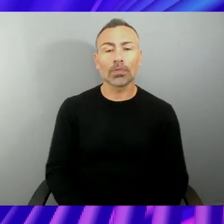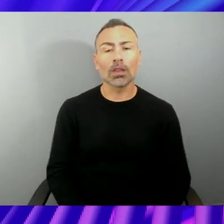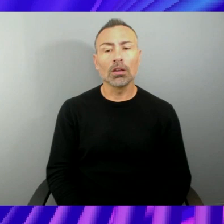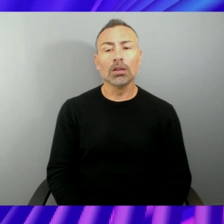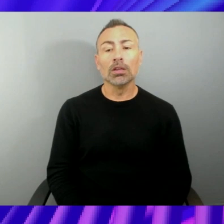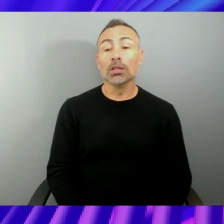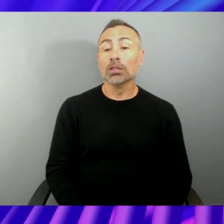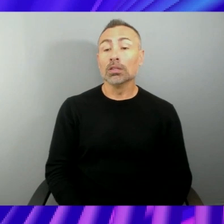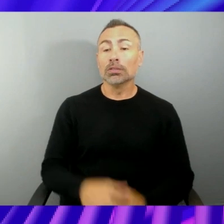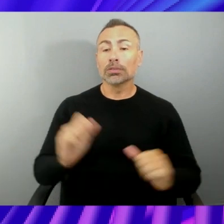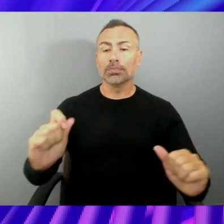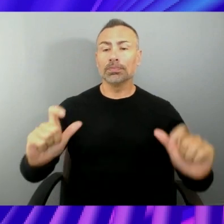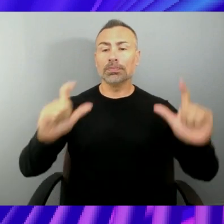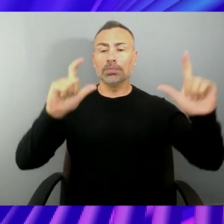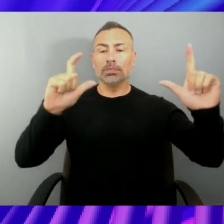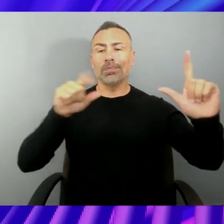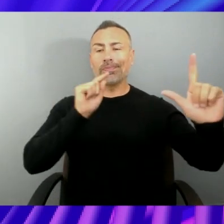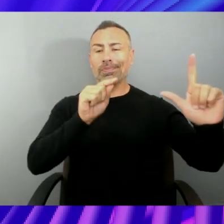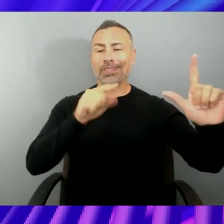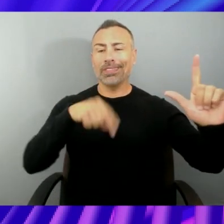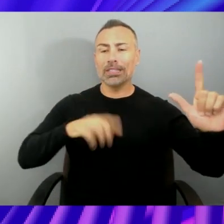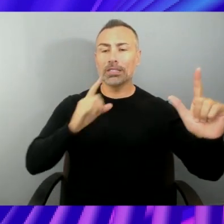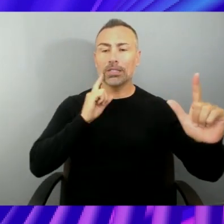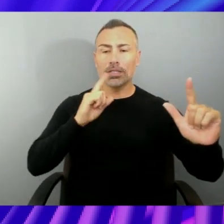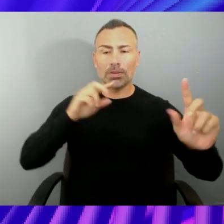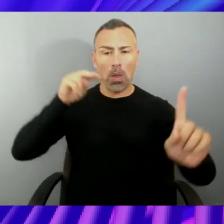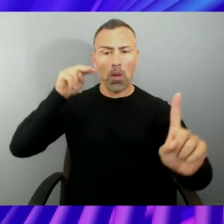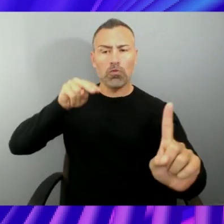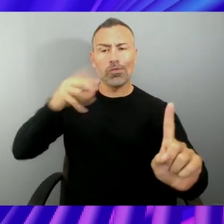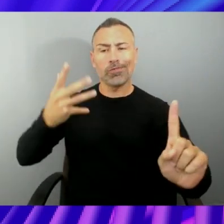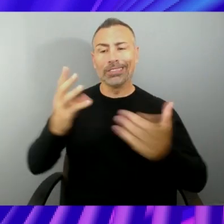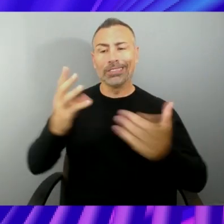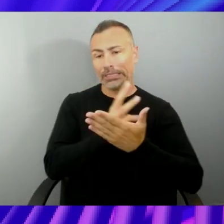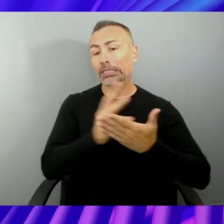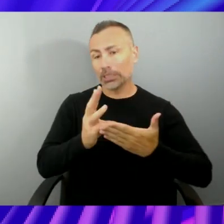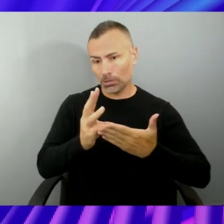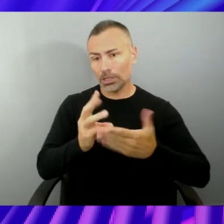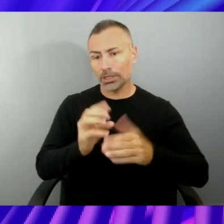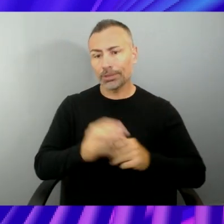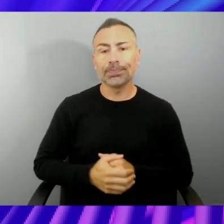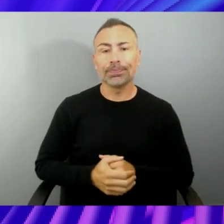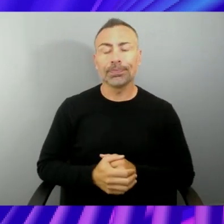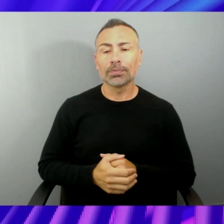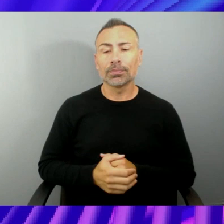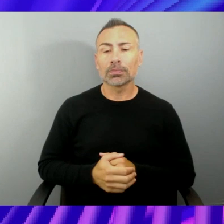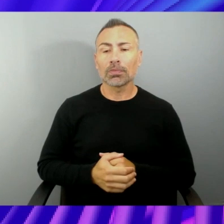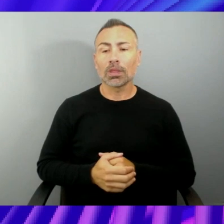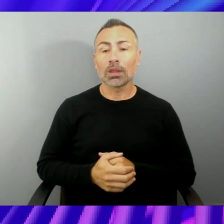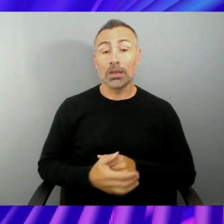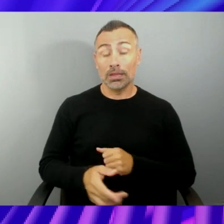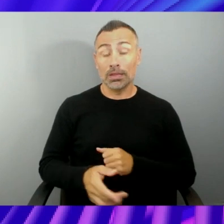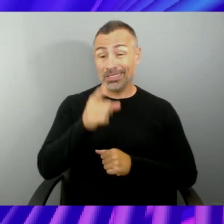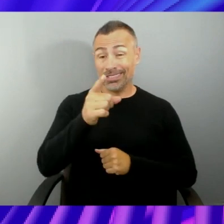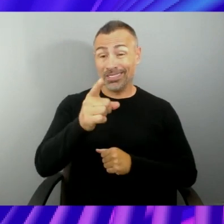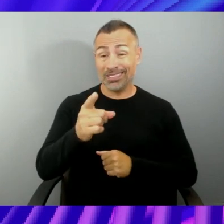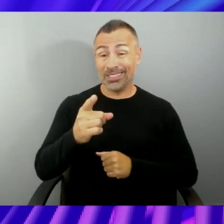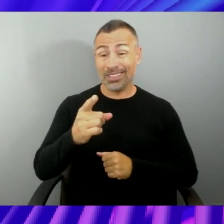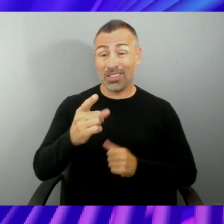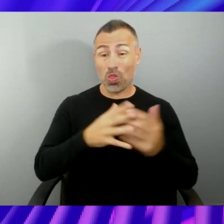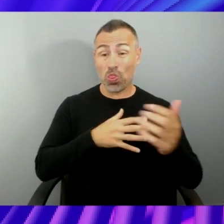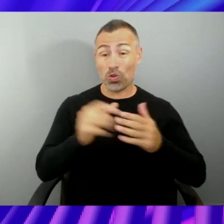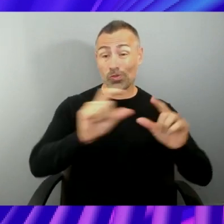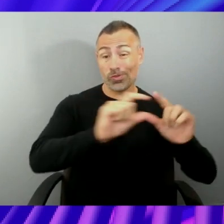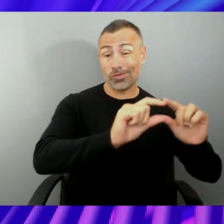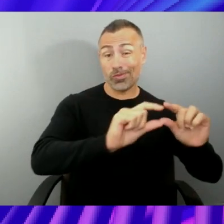There we go. All right, so what you're looking at right here, this gray band that you see kind of crawling up, that's the